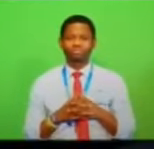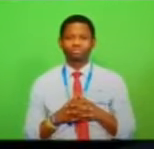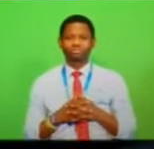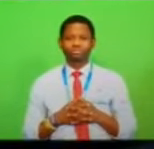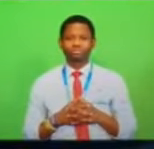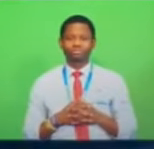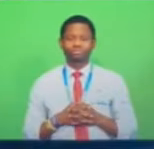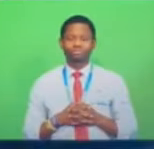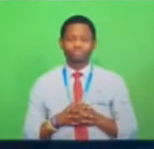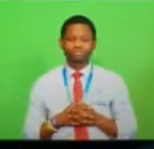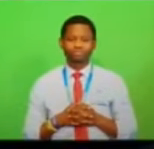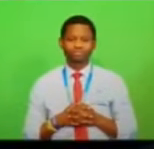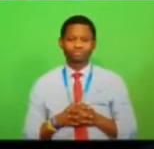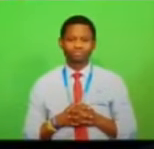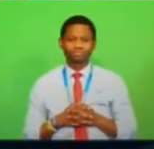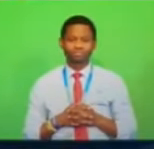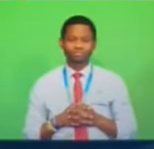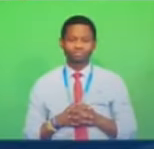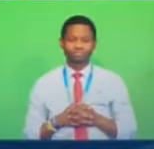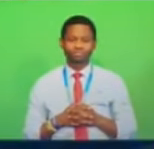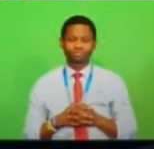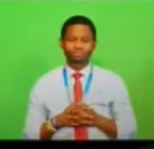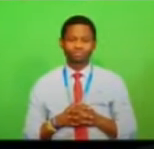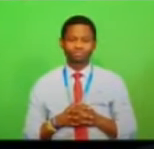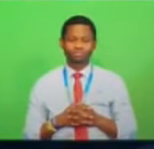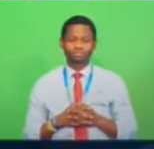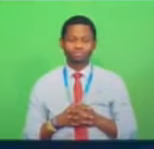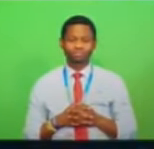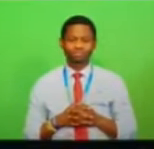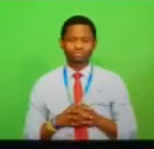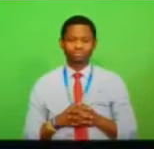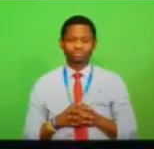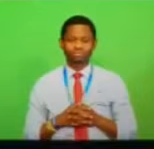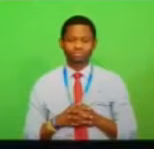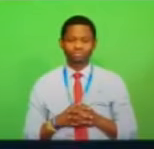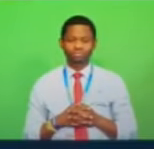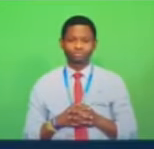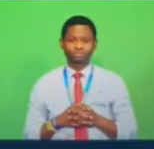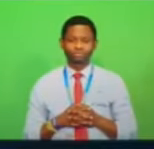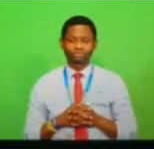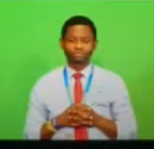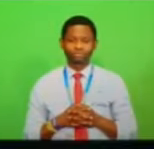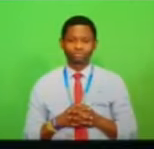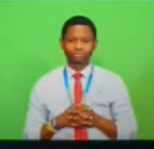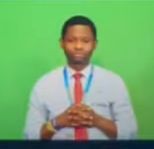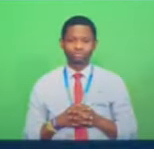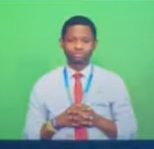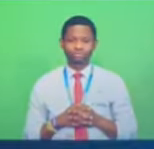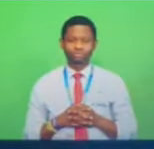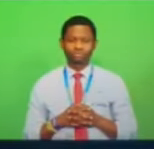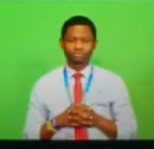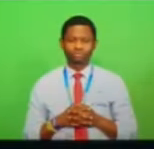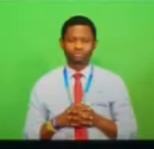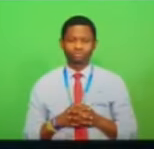But some critics have already started disturbing the system with erroneous doctrine